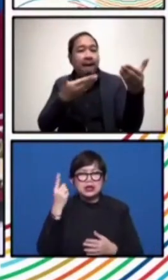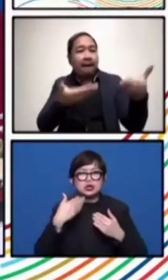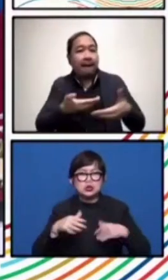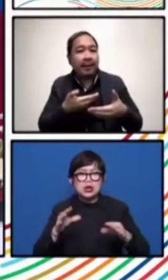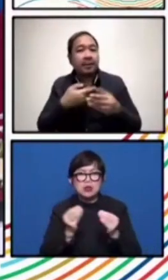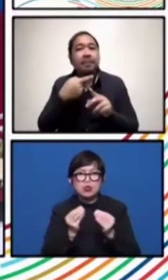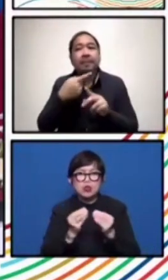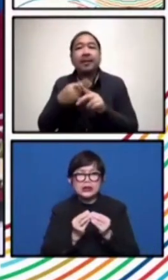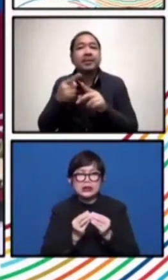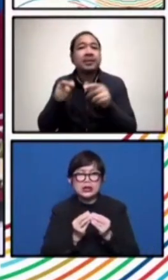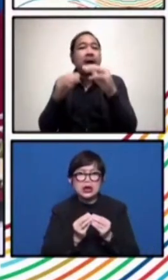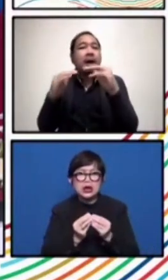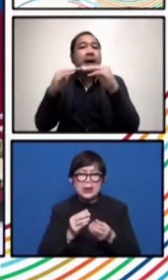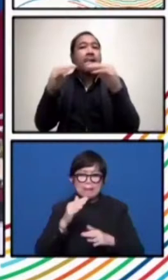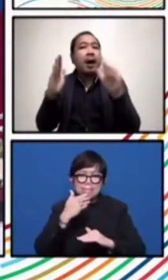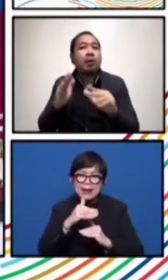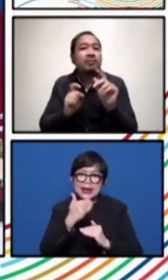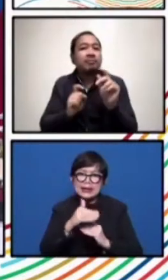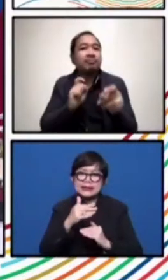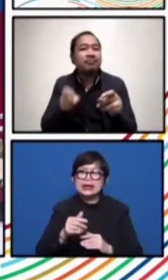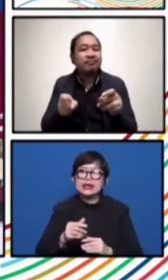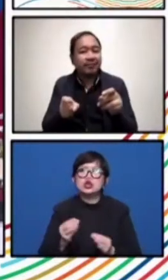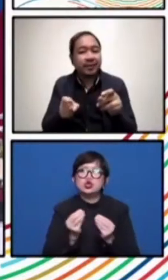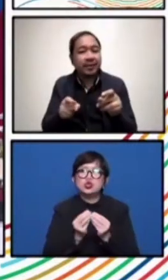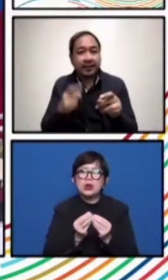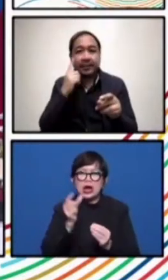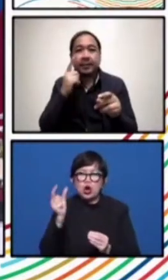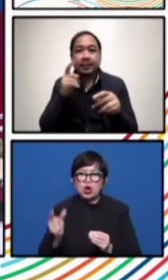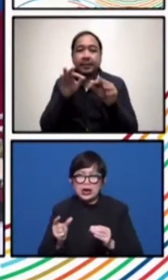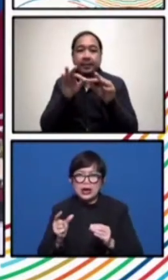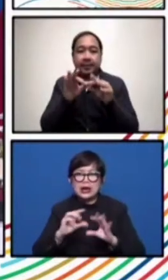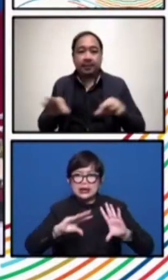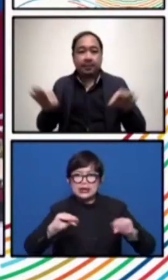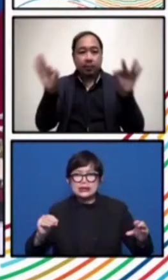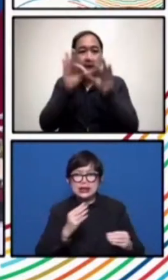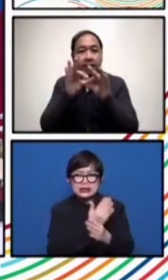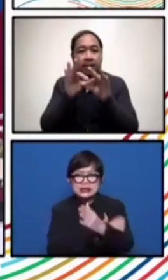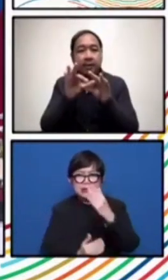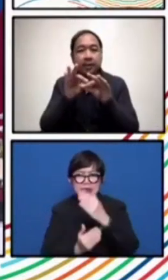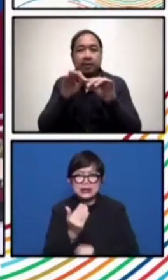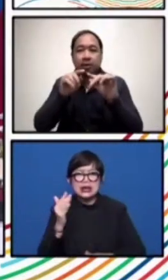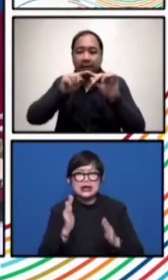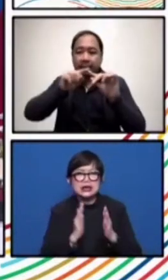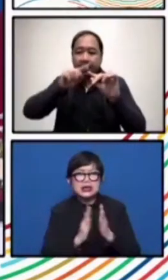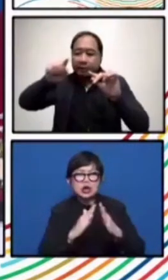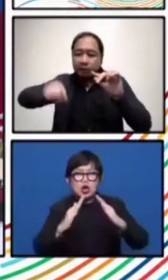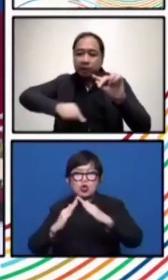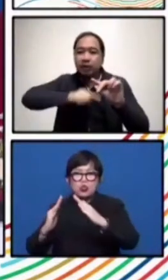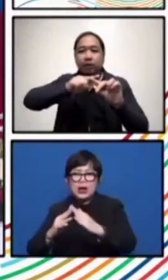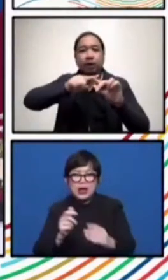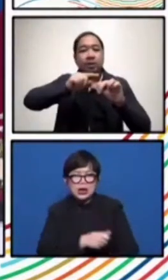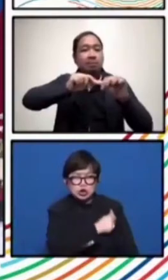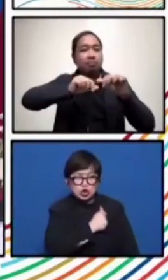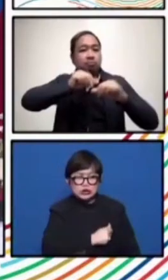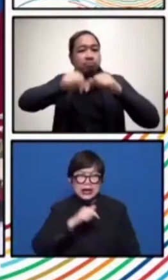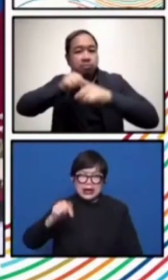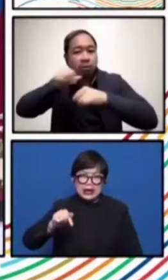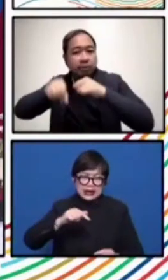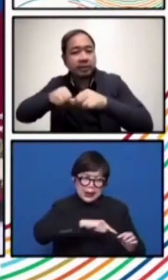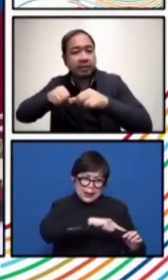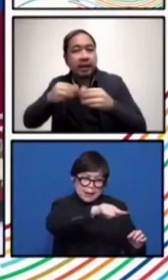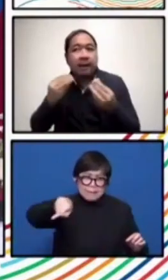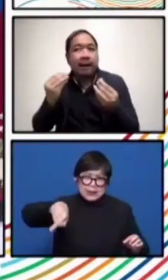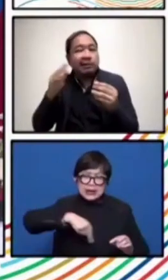housing and then uh it's a very important uh Circle uh to innovate